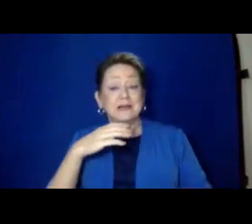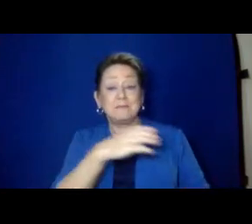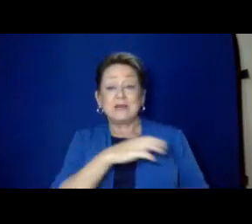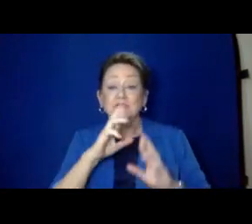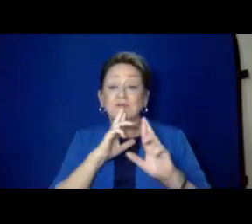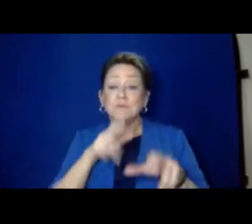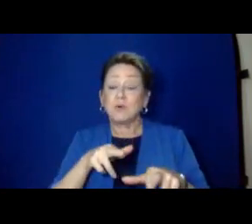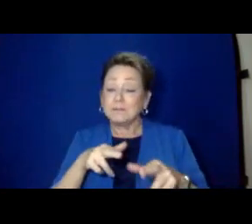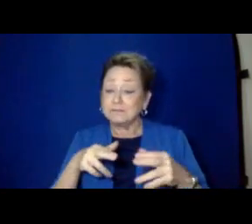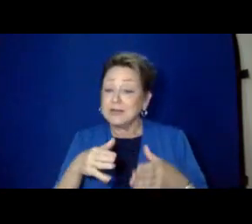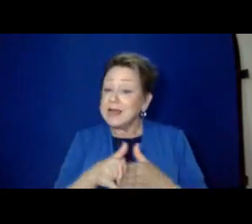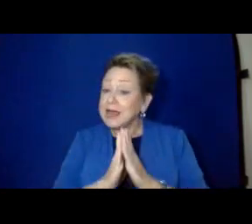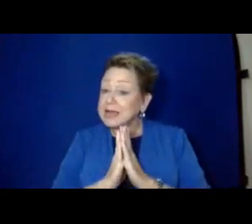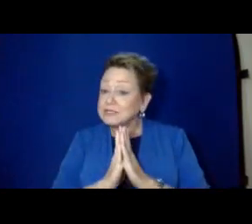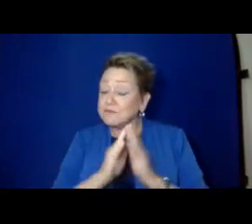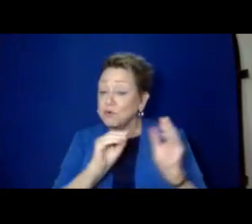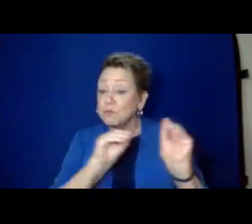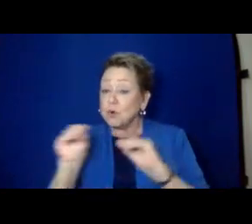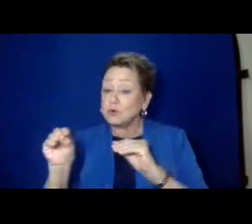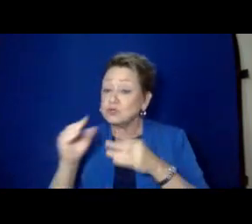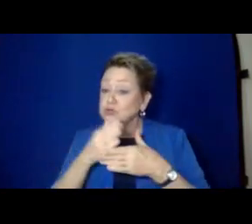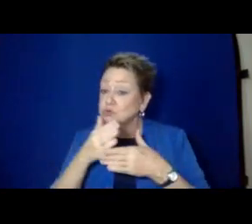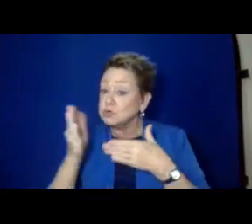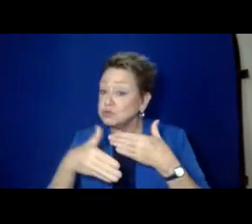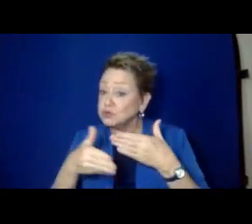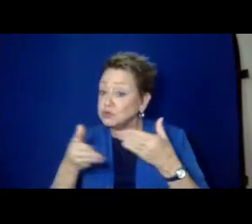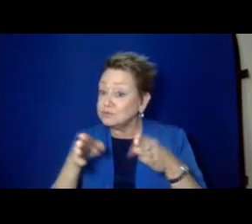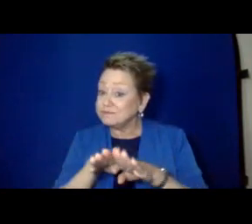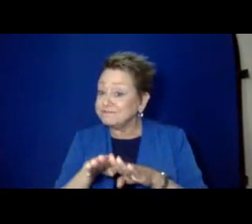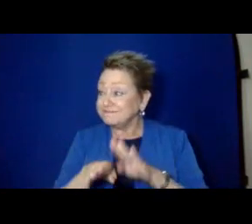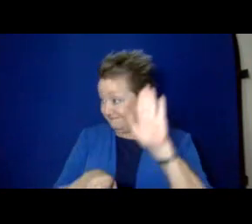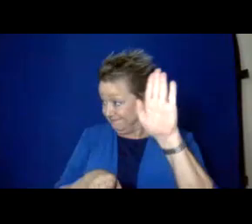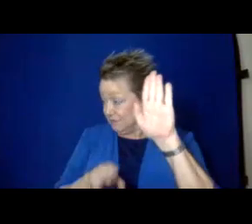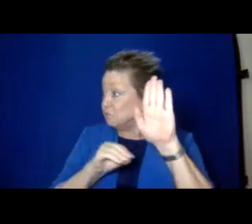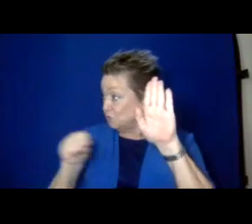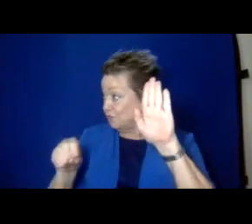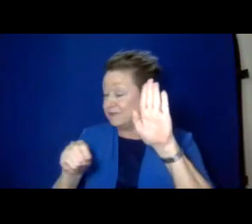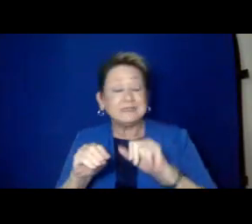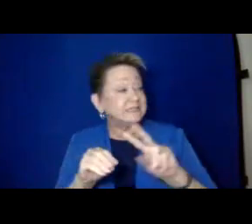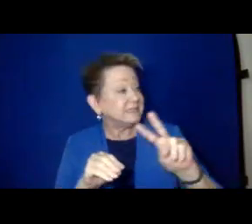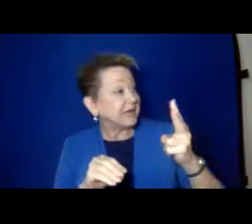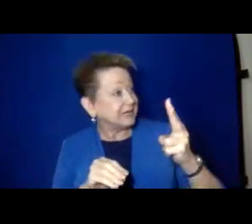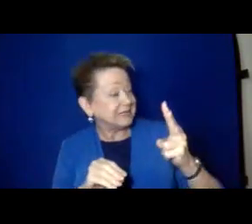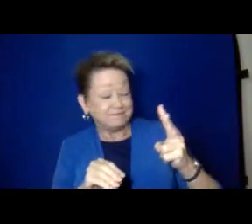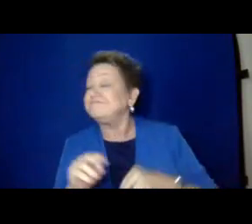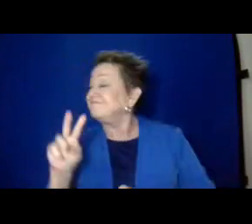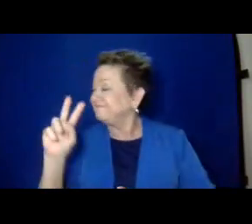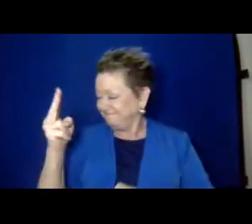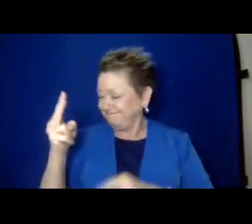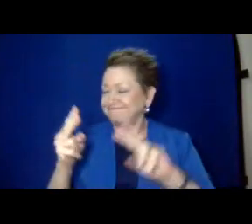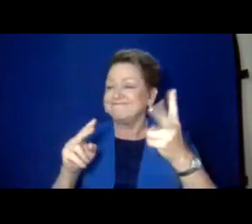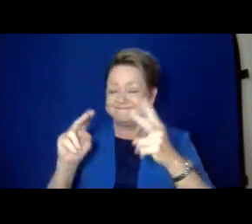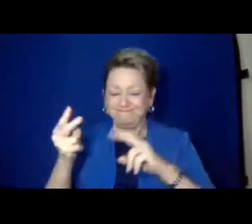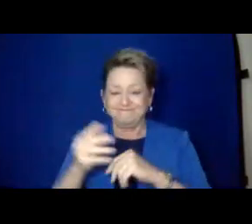today. Do I have a motion to adjourn? So moved. Second?